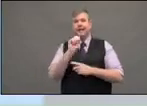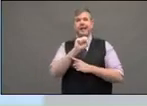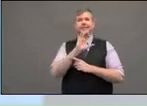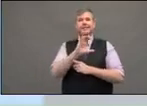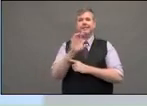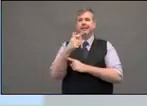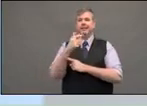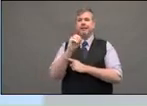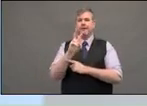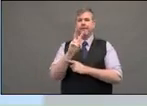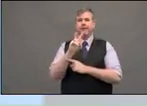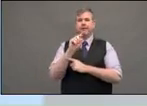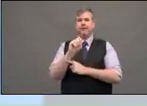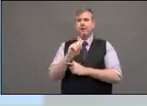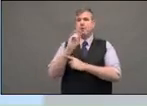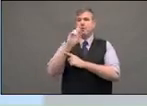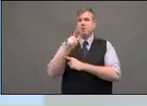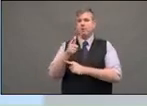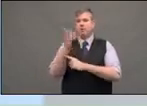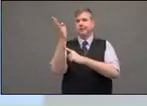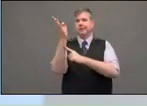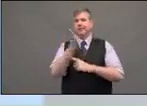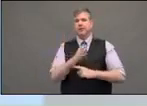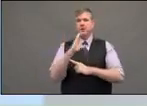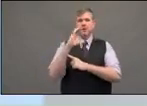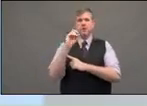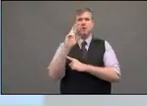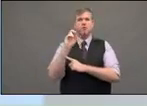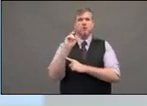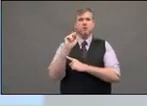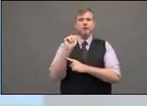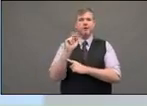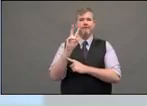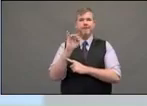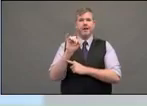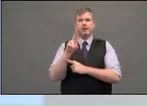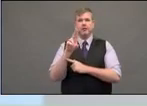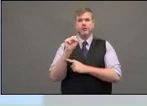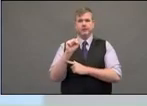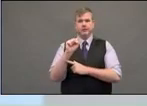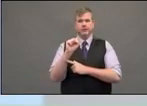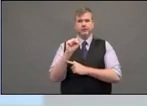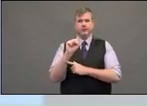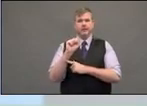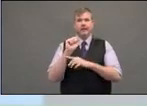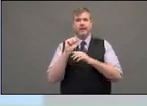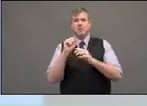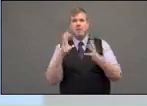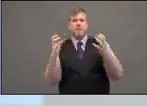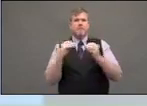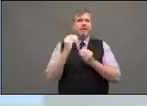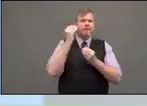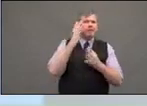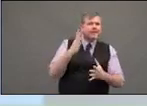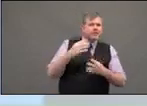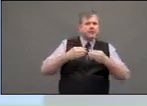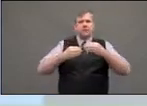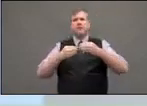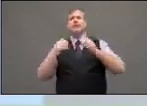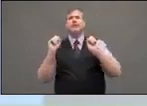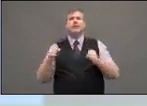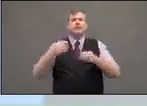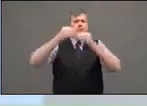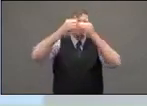sccgov.org/coronavirus, where you can find updates on our data and our county's response and how you can help as well. And again, the site for volunteering is